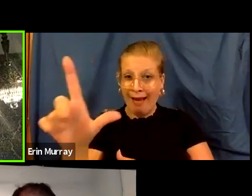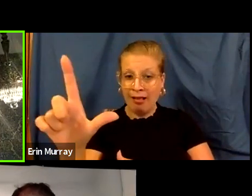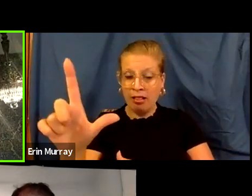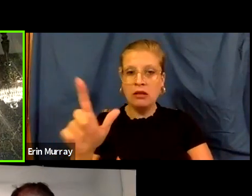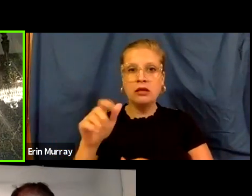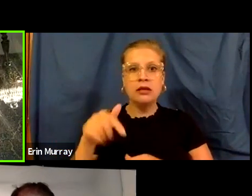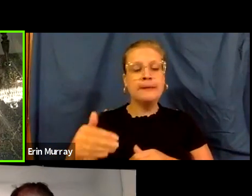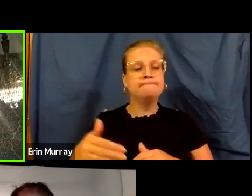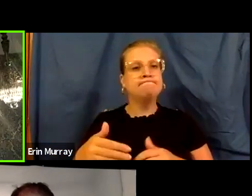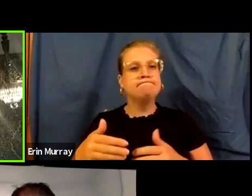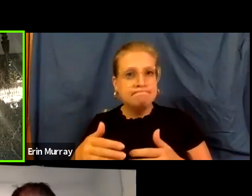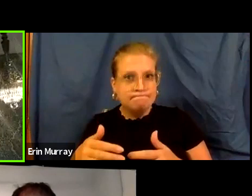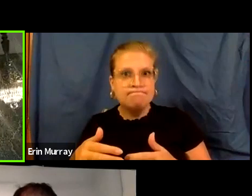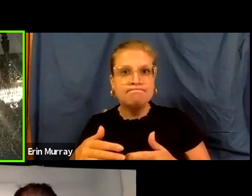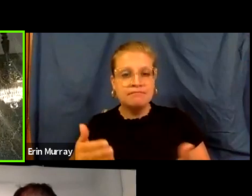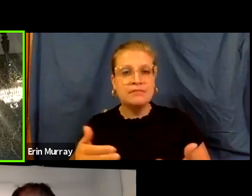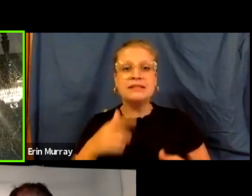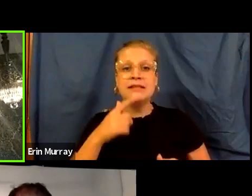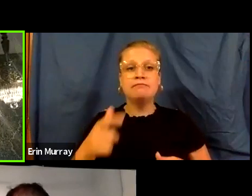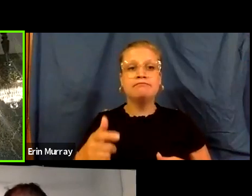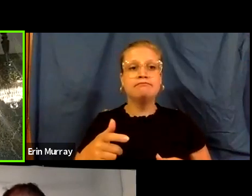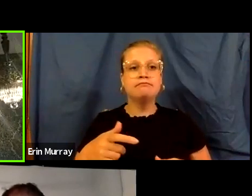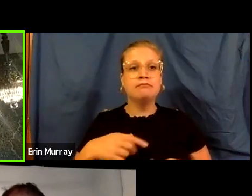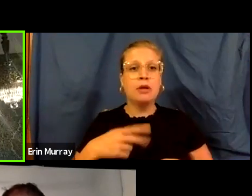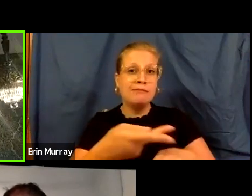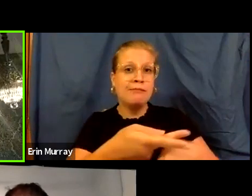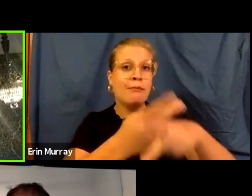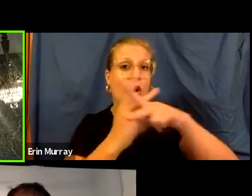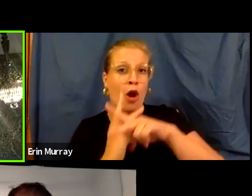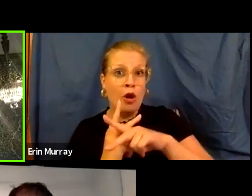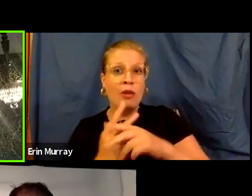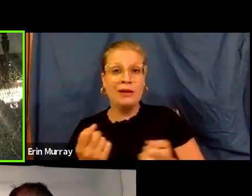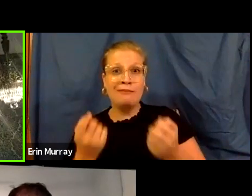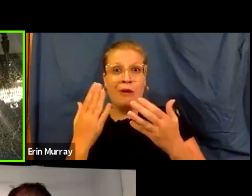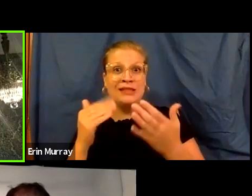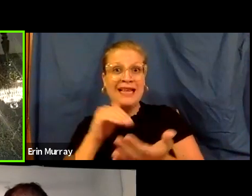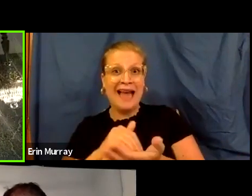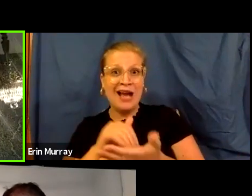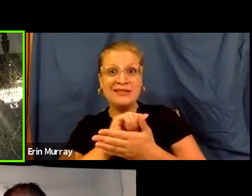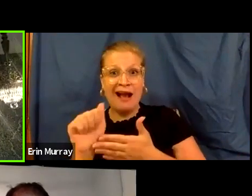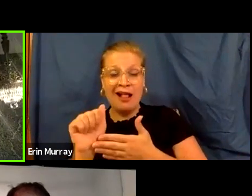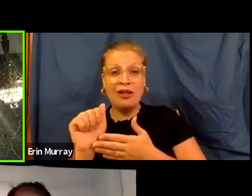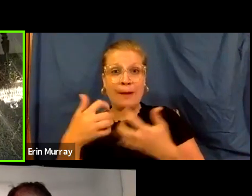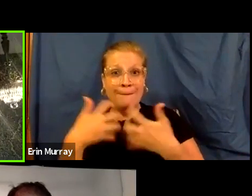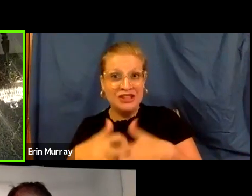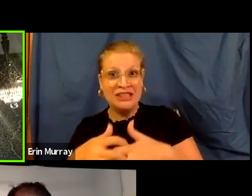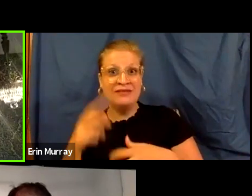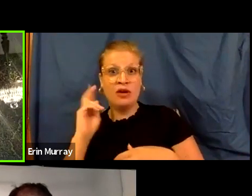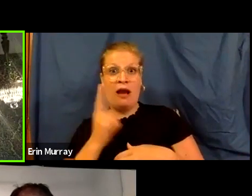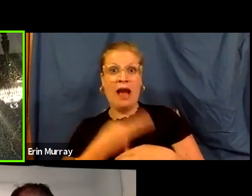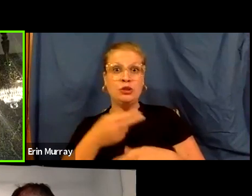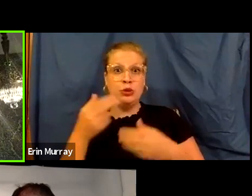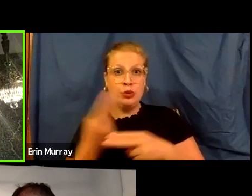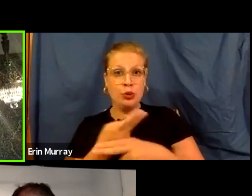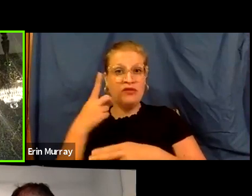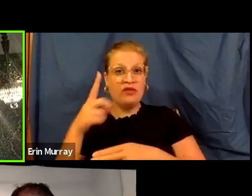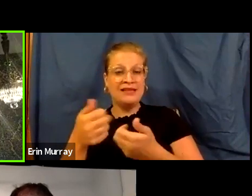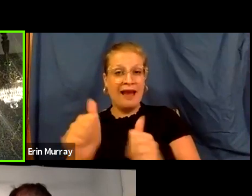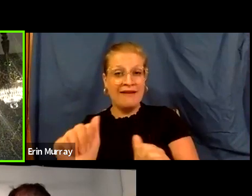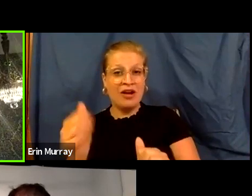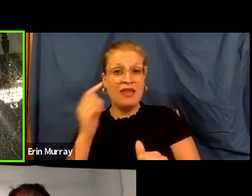on a limb and loan us their you know, multi-$1,000 machines for us to use in this effort. I think